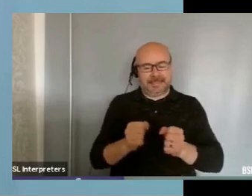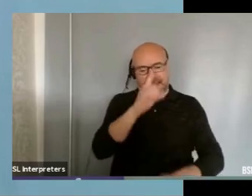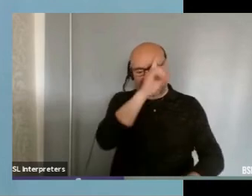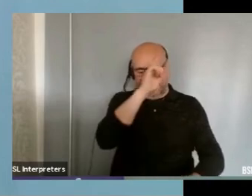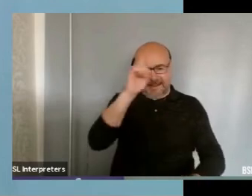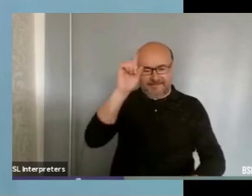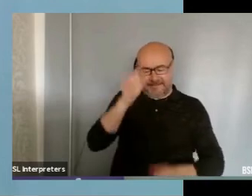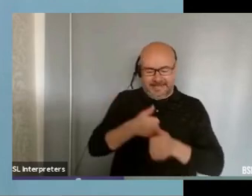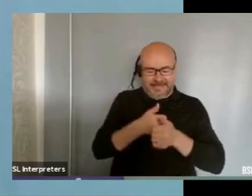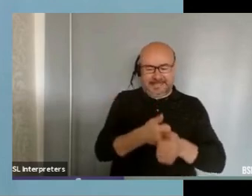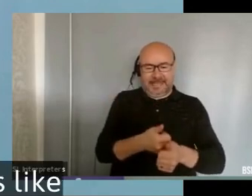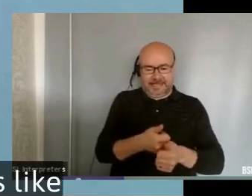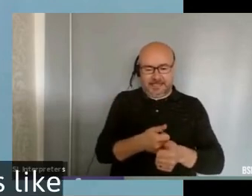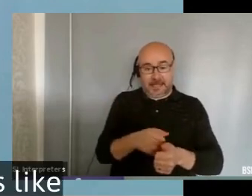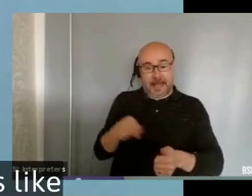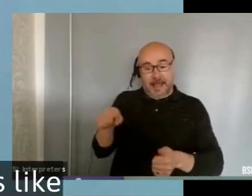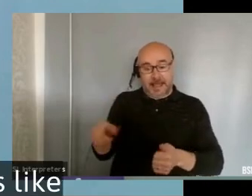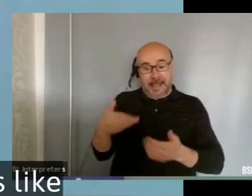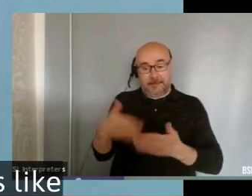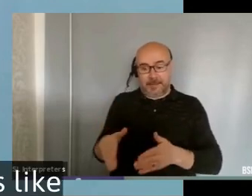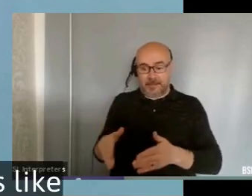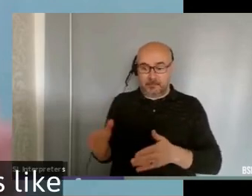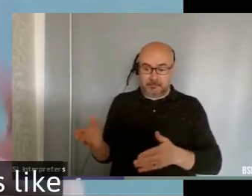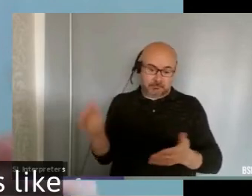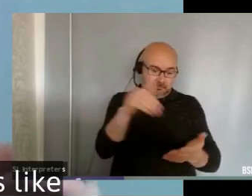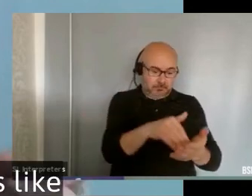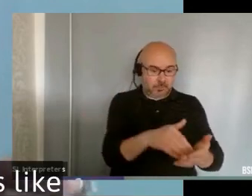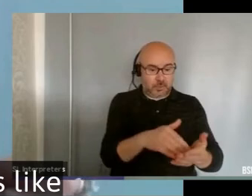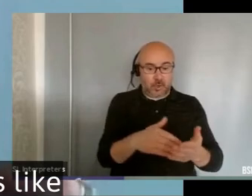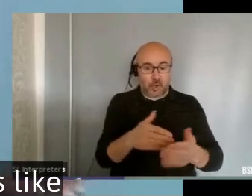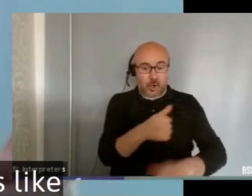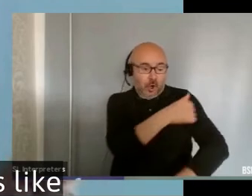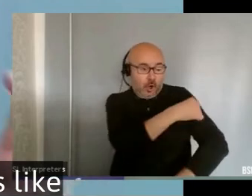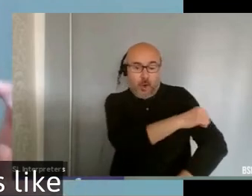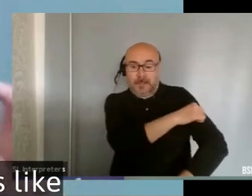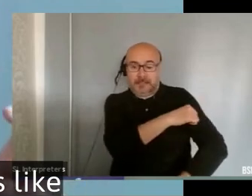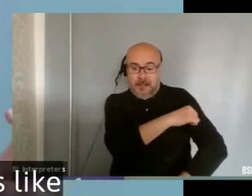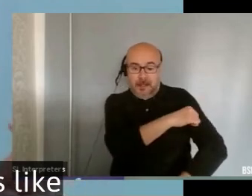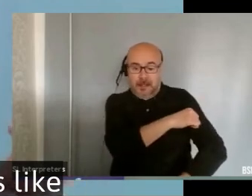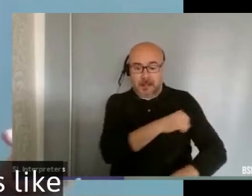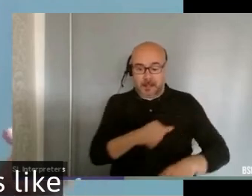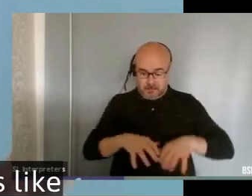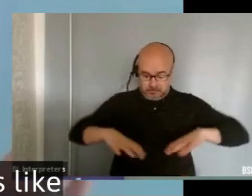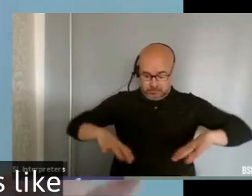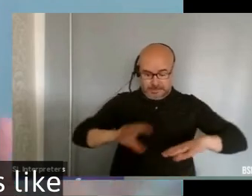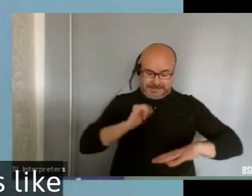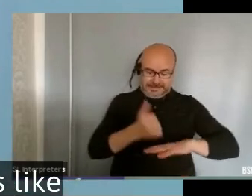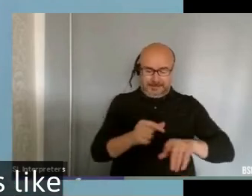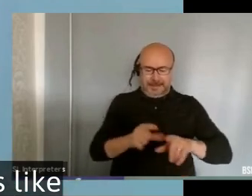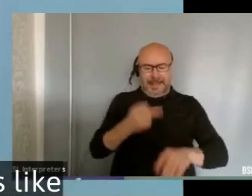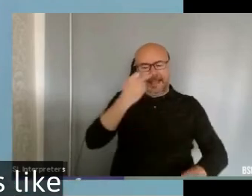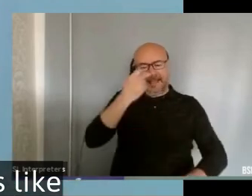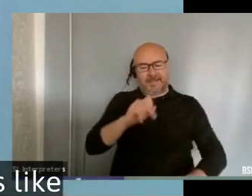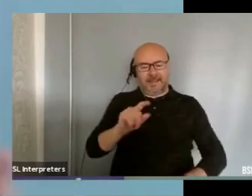flight attendants went into the hospitals and they set up first class lounges, like British Air lounges. And